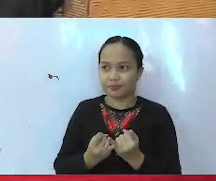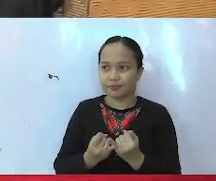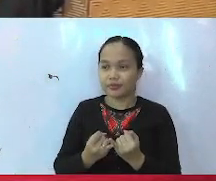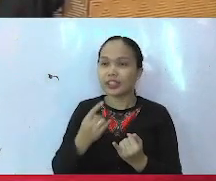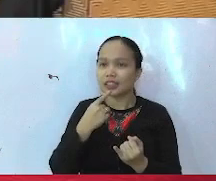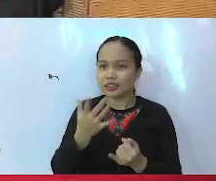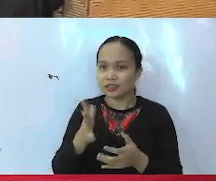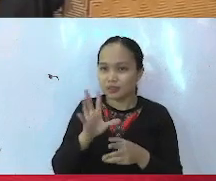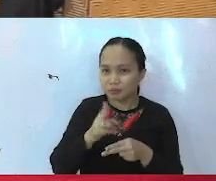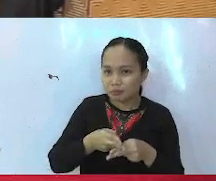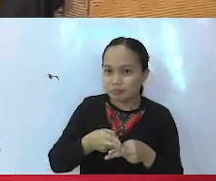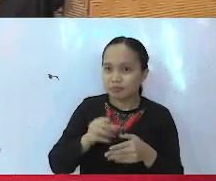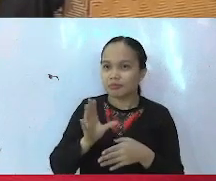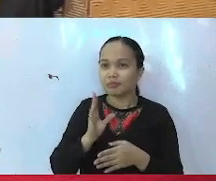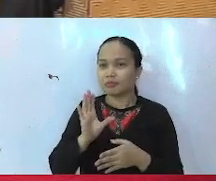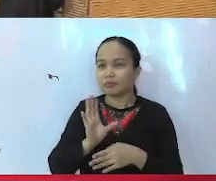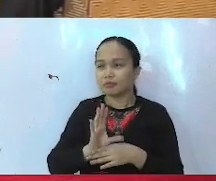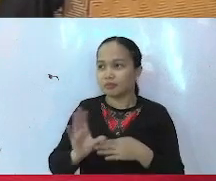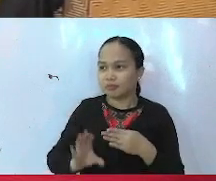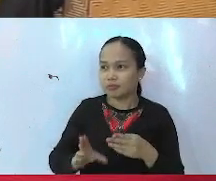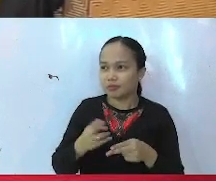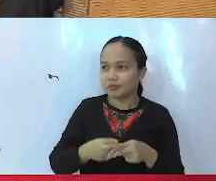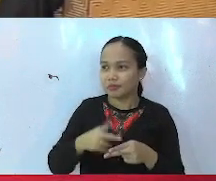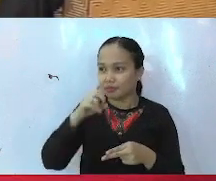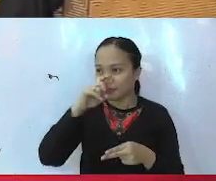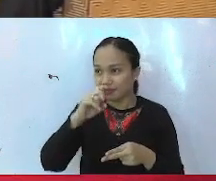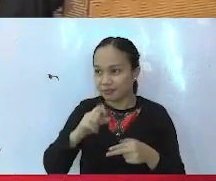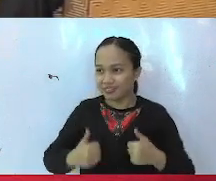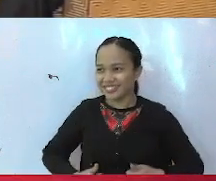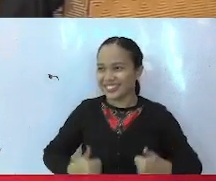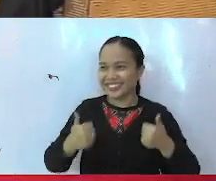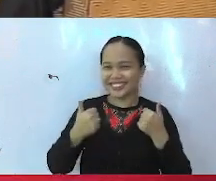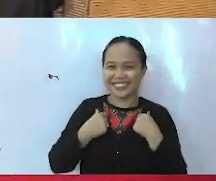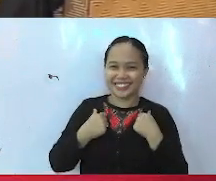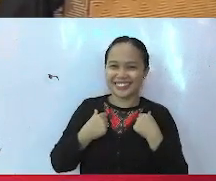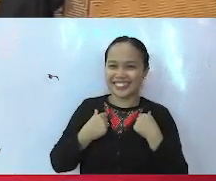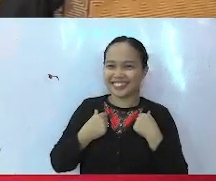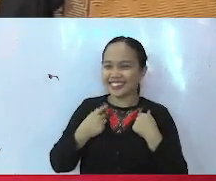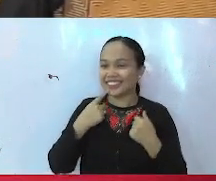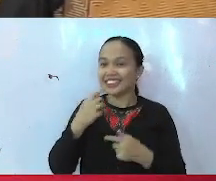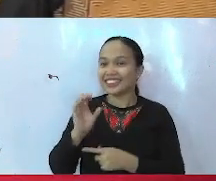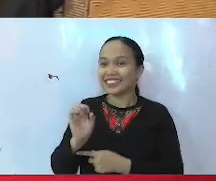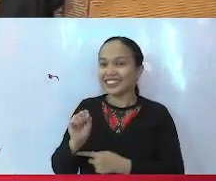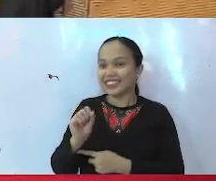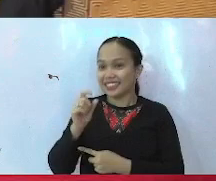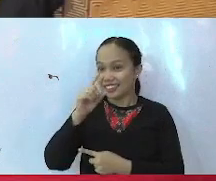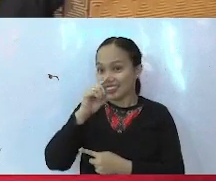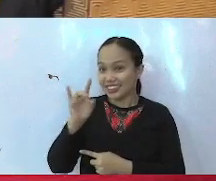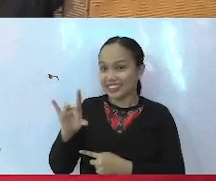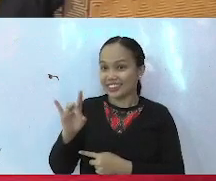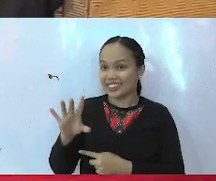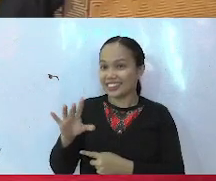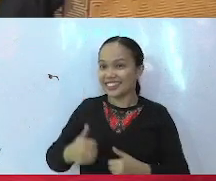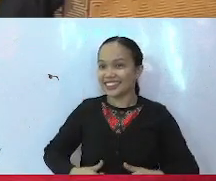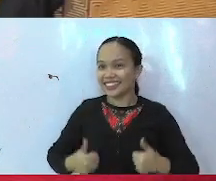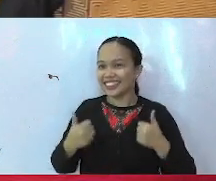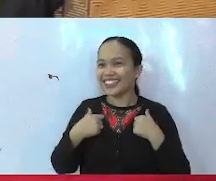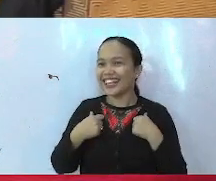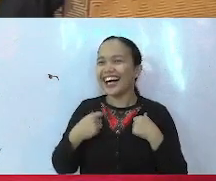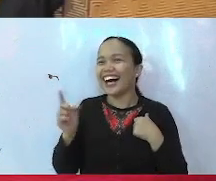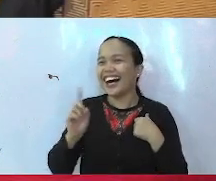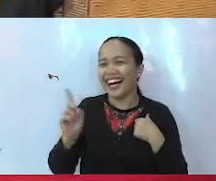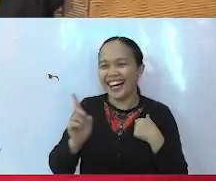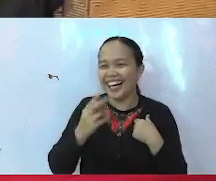them your name, your complete name, your age. Address. Spencer Keith Nahara. I'm 18 years old. My address is